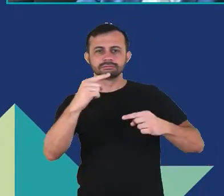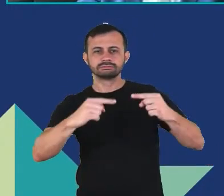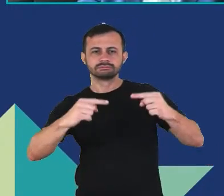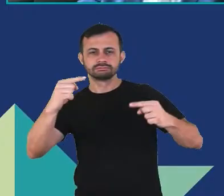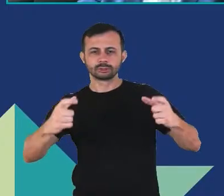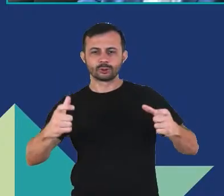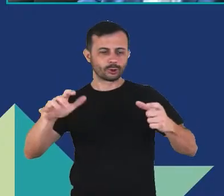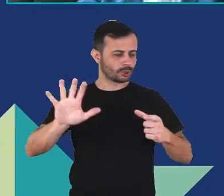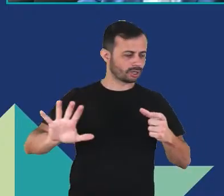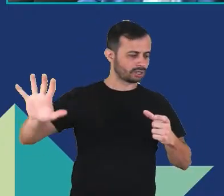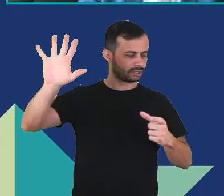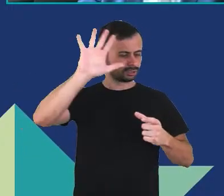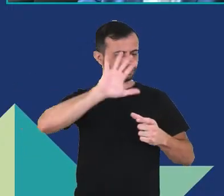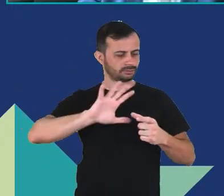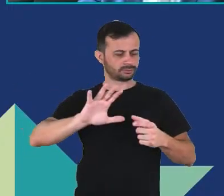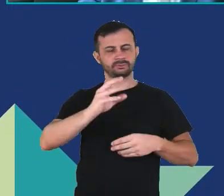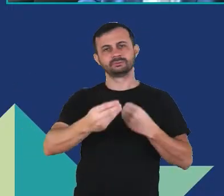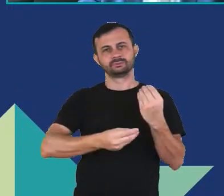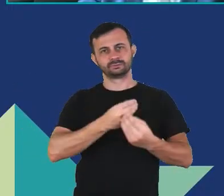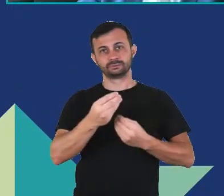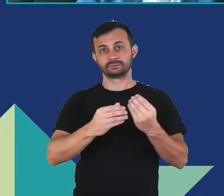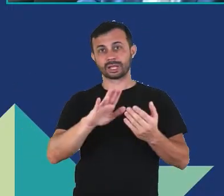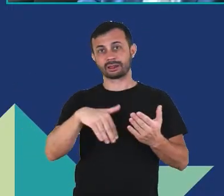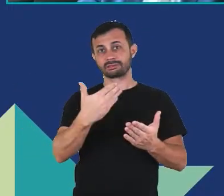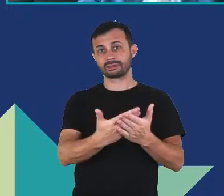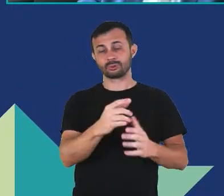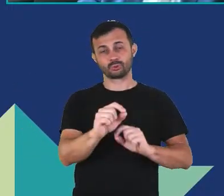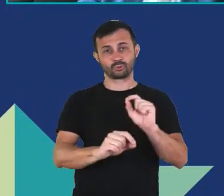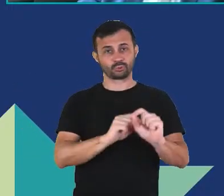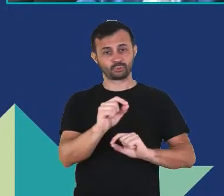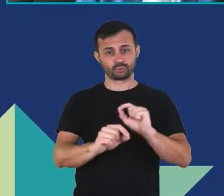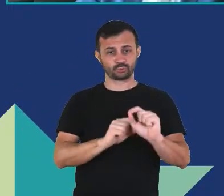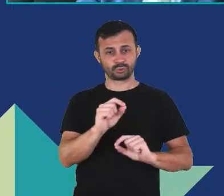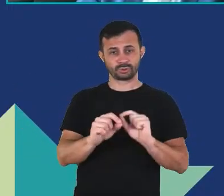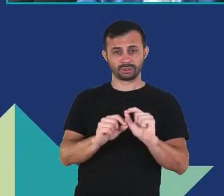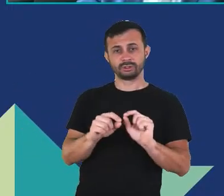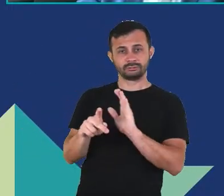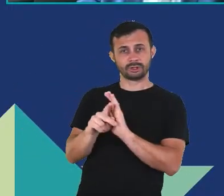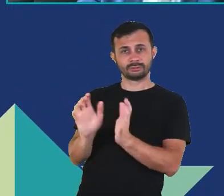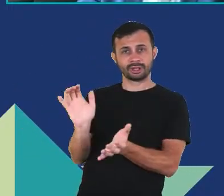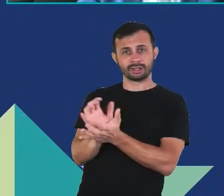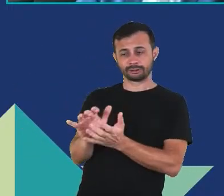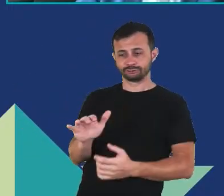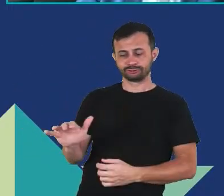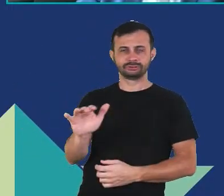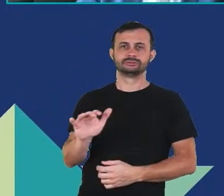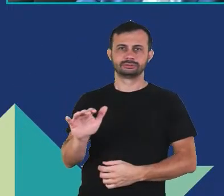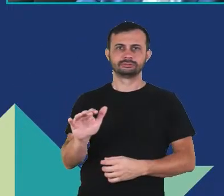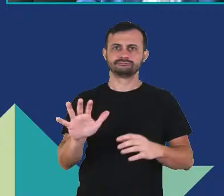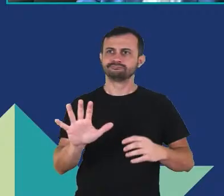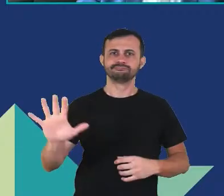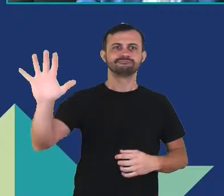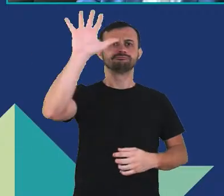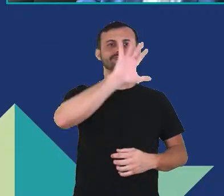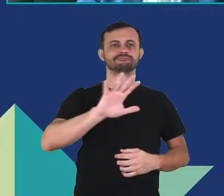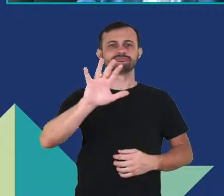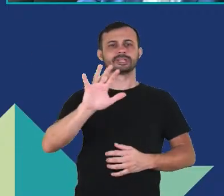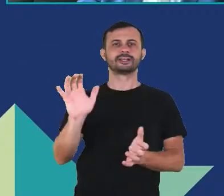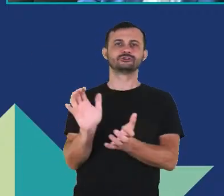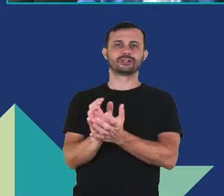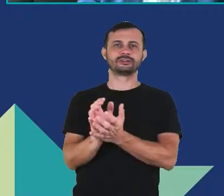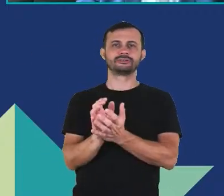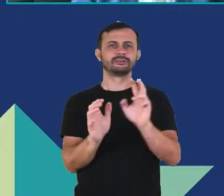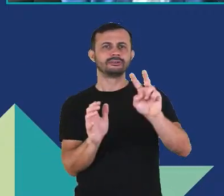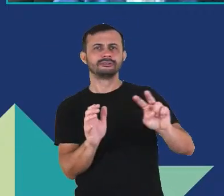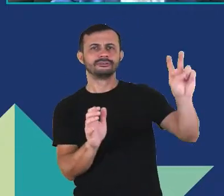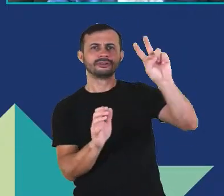to all the way to the regional level at the bottom. So if you think about this, what you see at the top is actually at the bottom a very